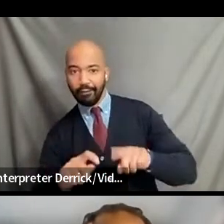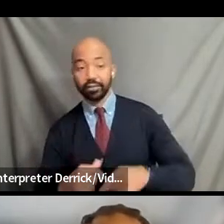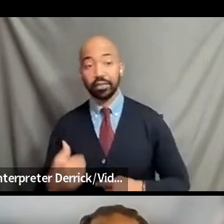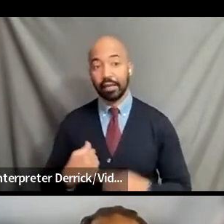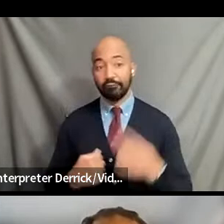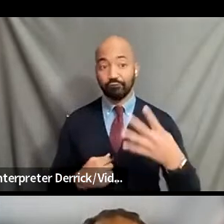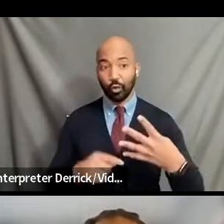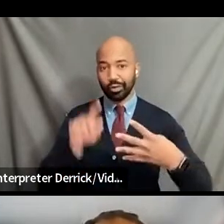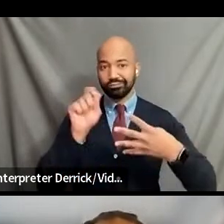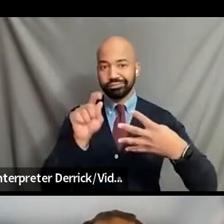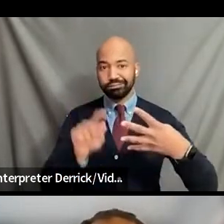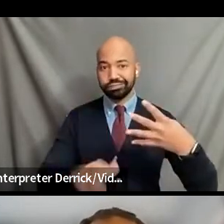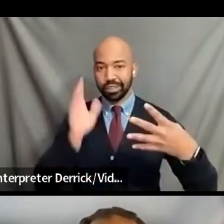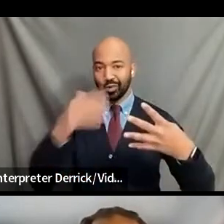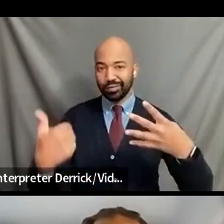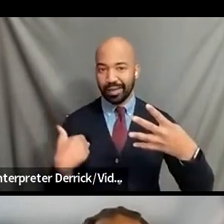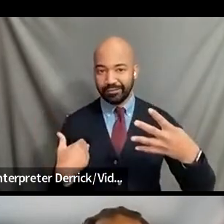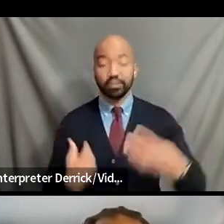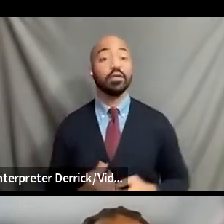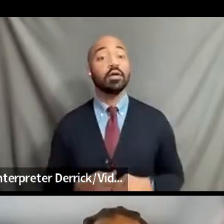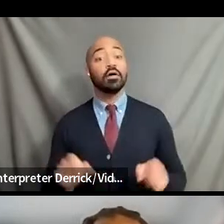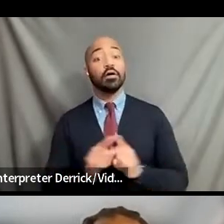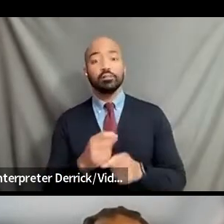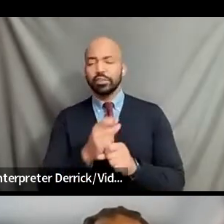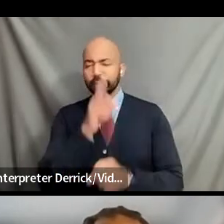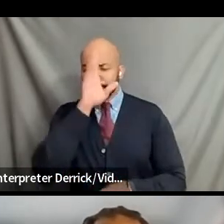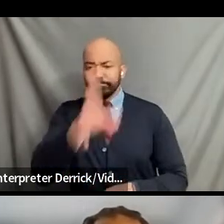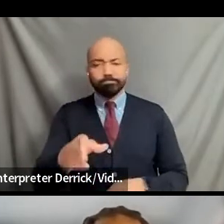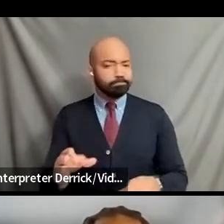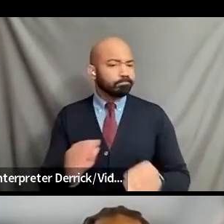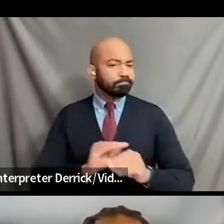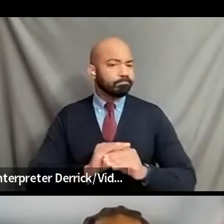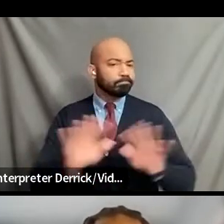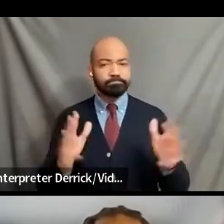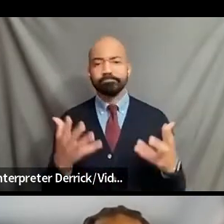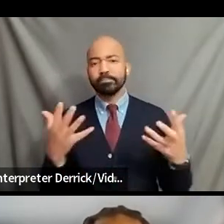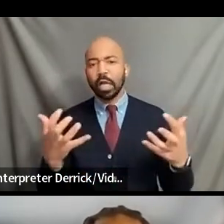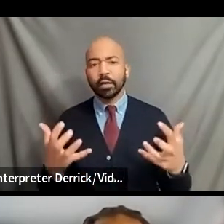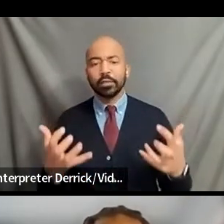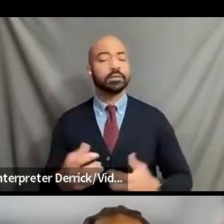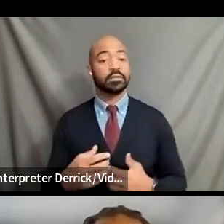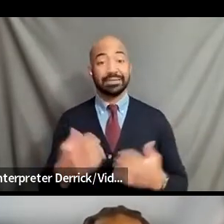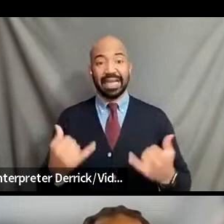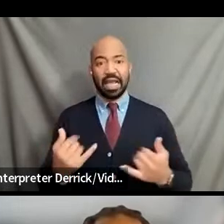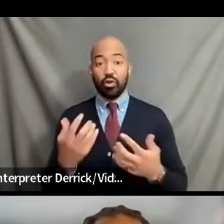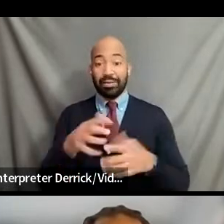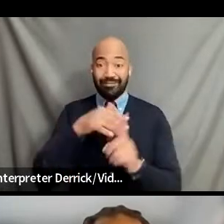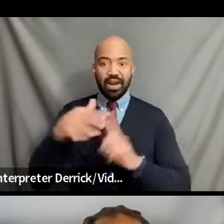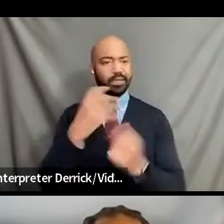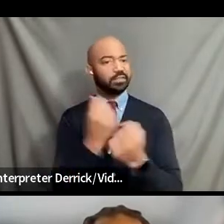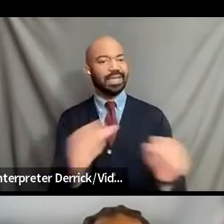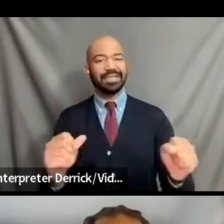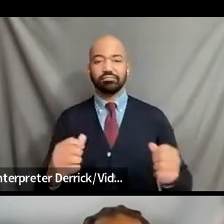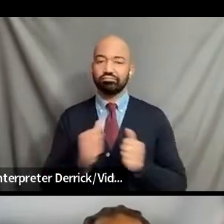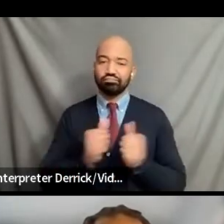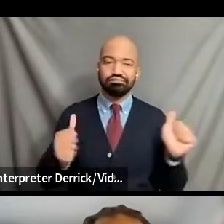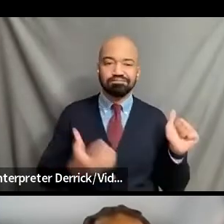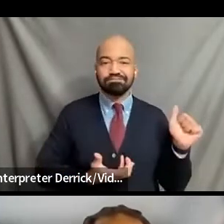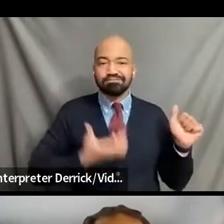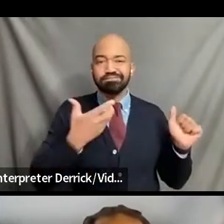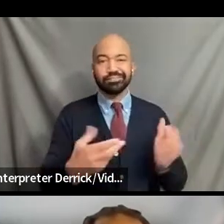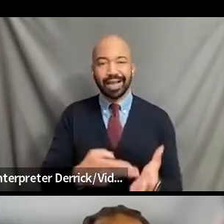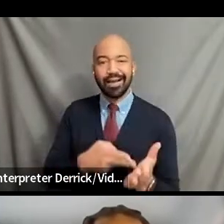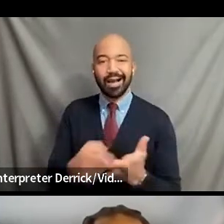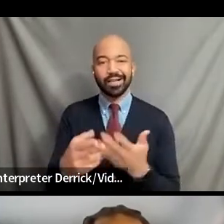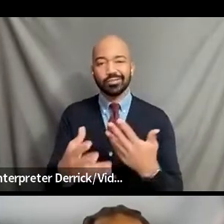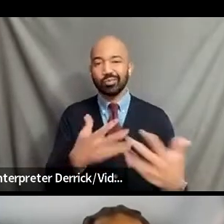you. Please feel free to be as candid as you want. This is a safe space. Be honest, be open, share however much or however